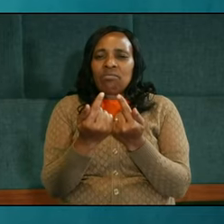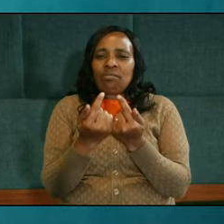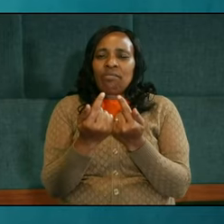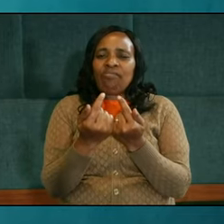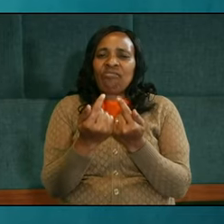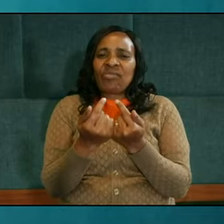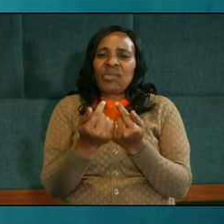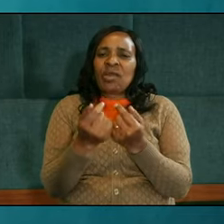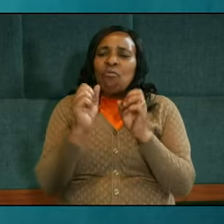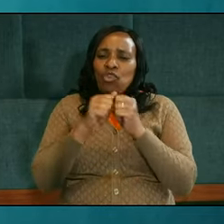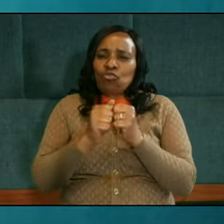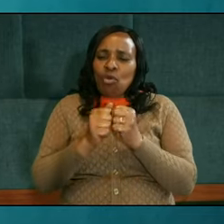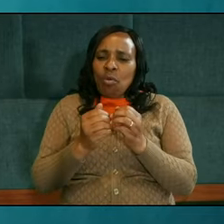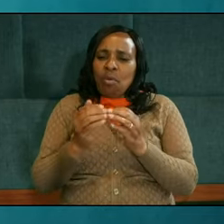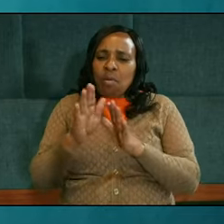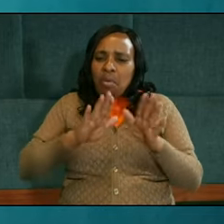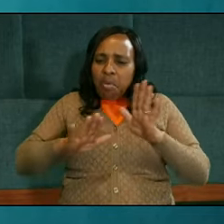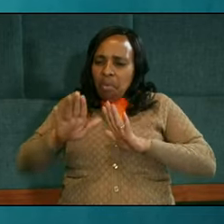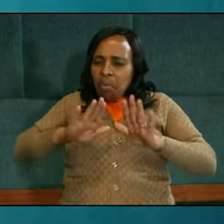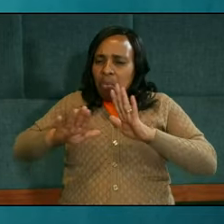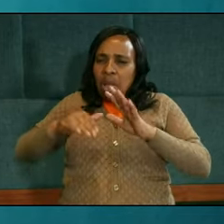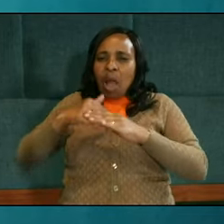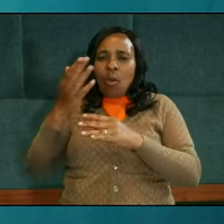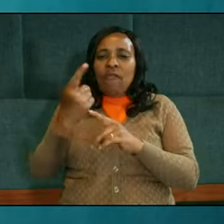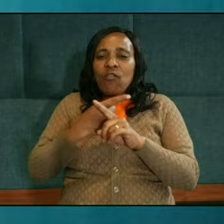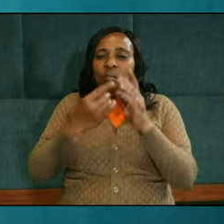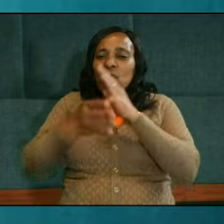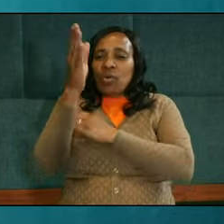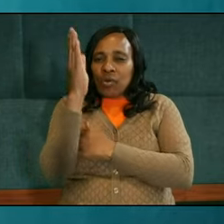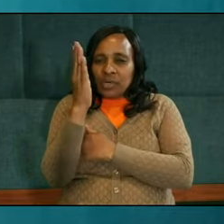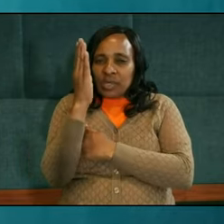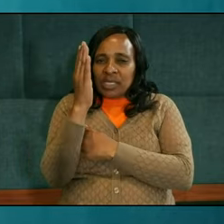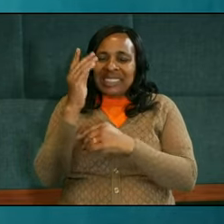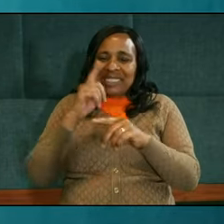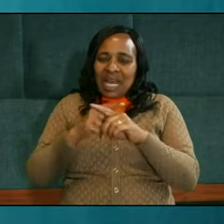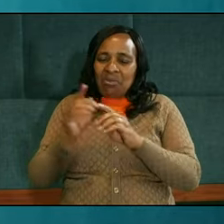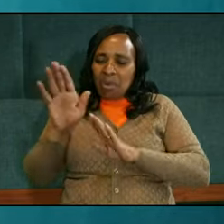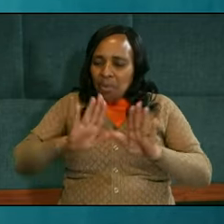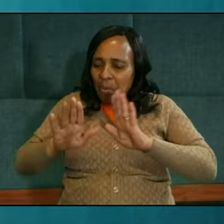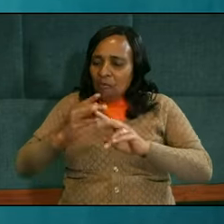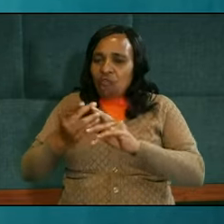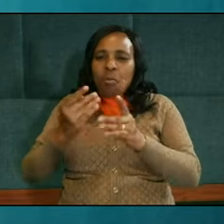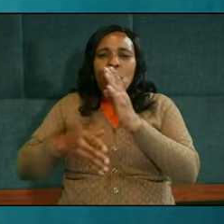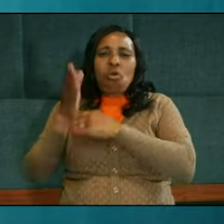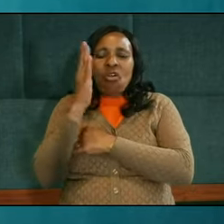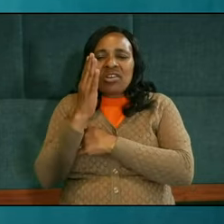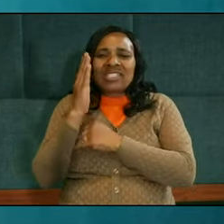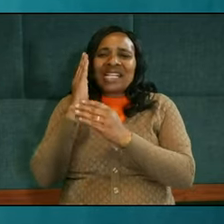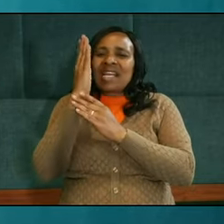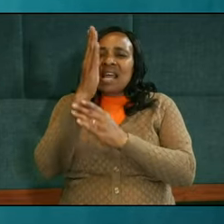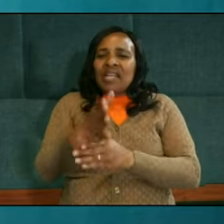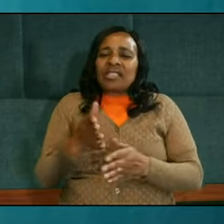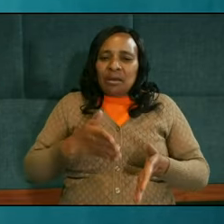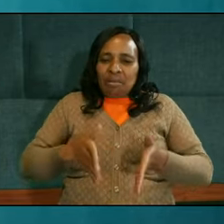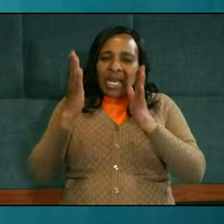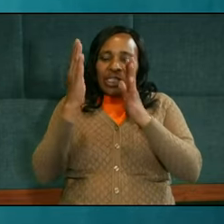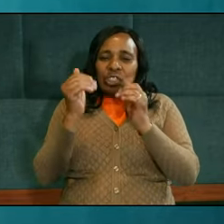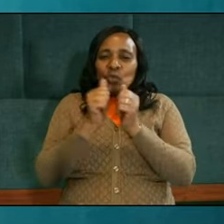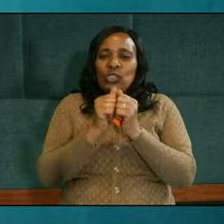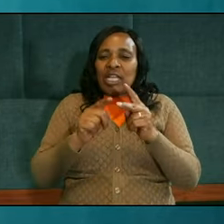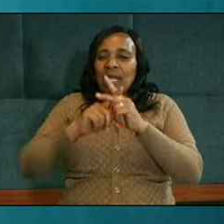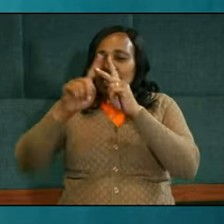He started treading away from God. And once he started treading away from God, it was a direct path towards the exit that he